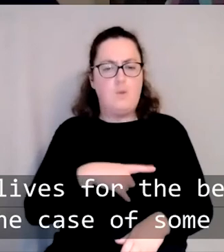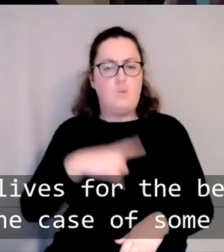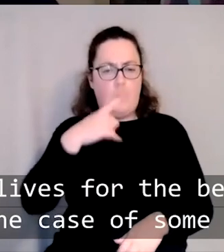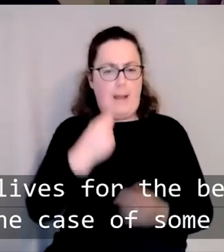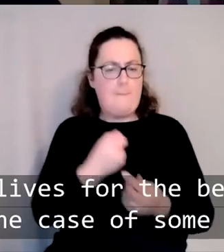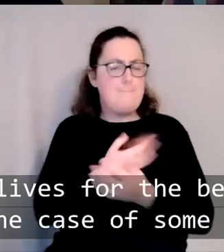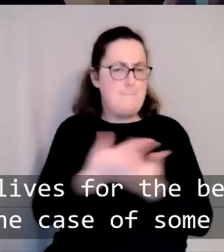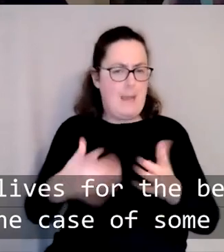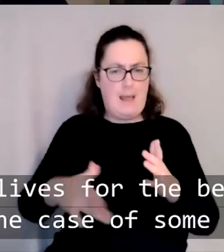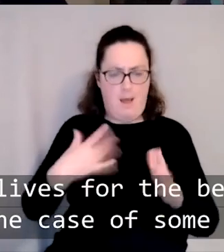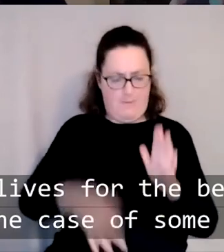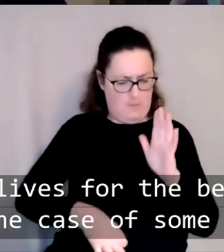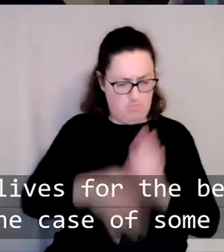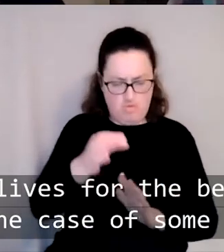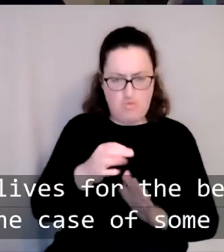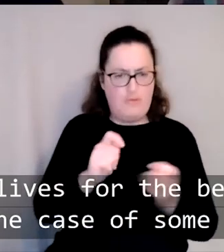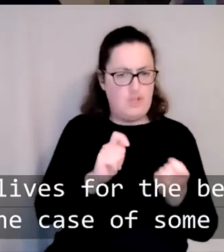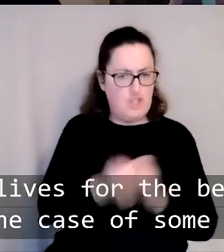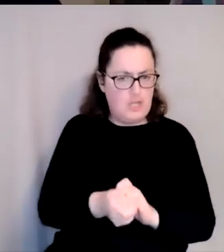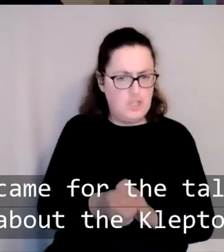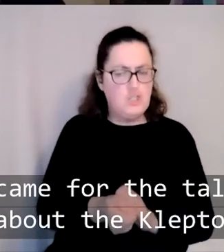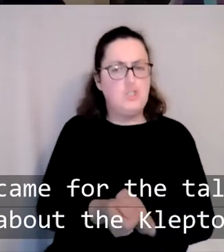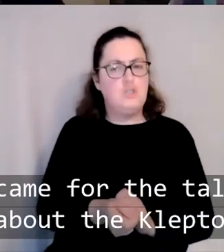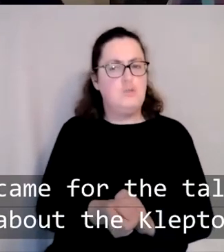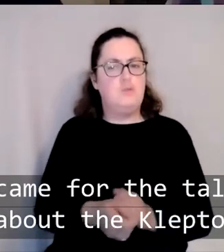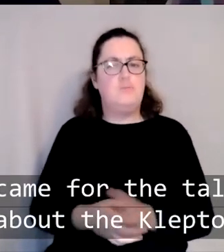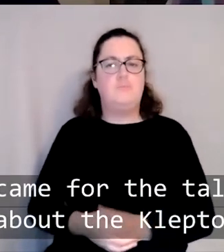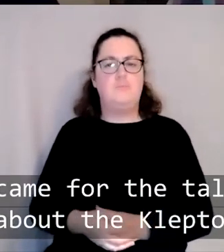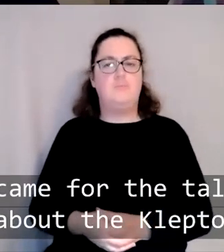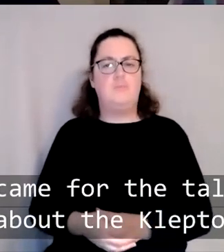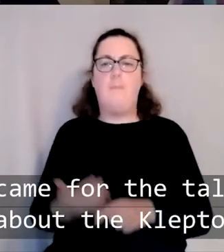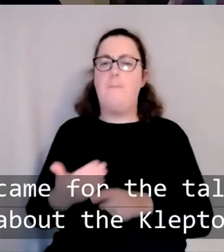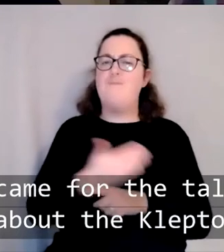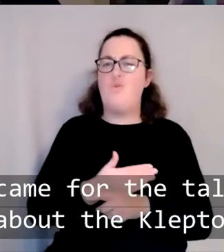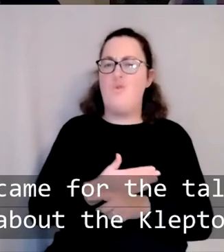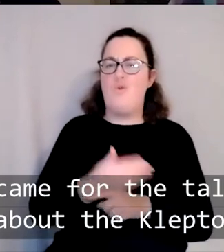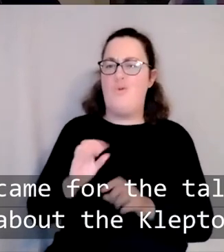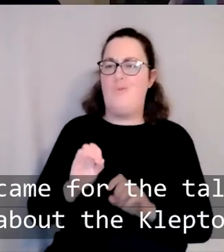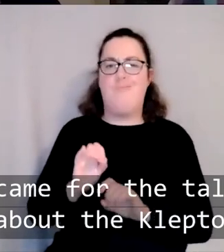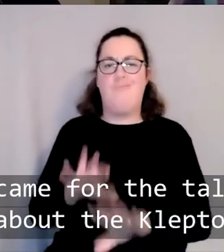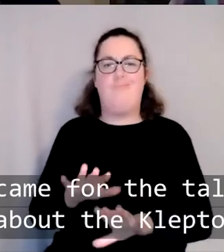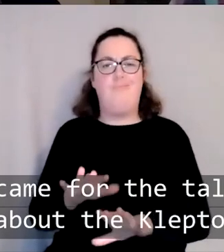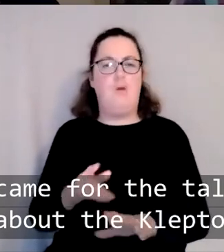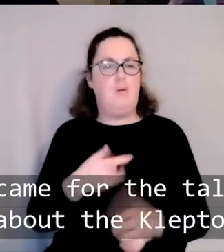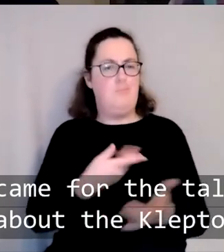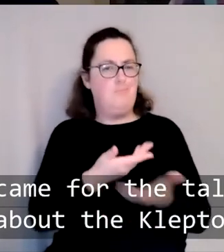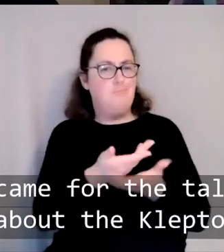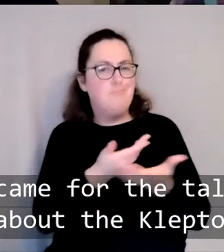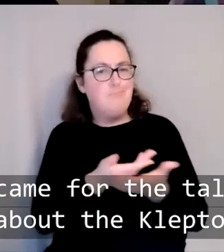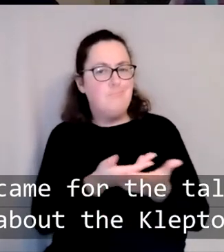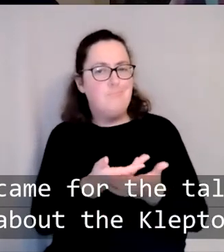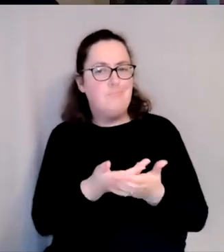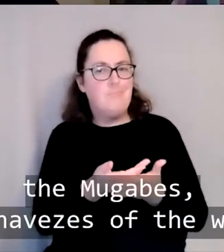lives for the better, or in the case of some people. And you, before we came on kind of for the talk, we were talking about